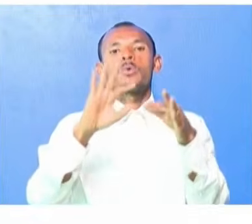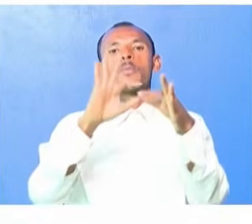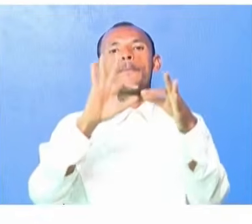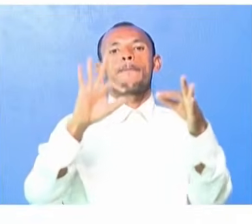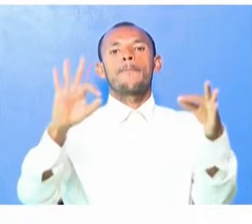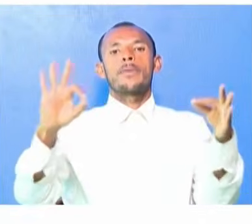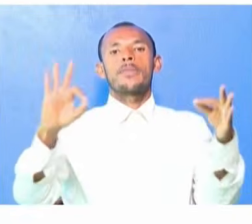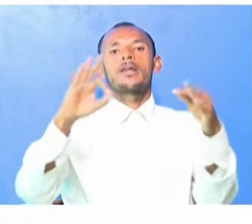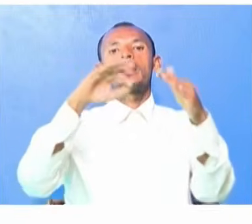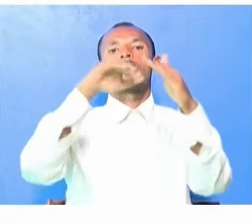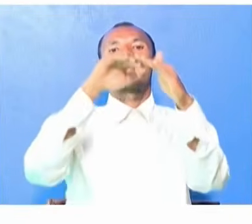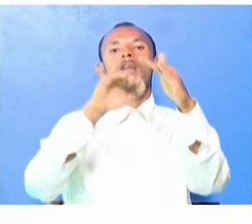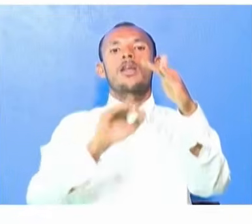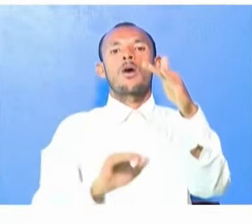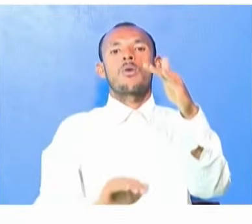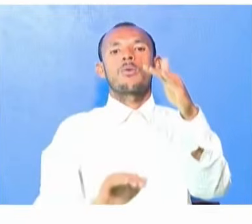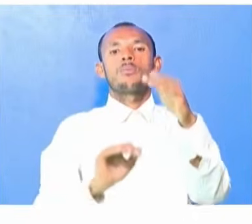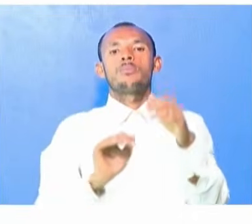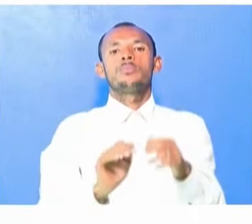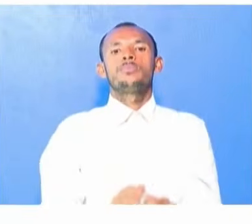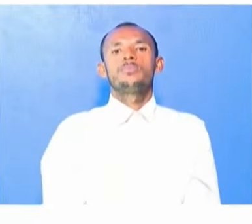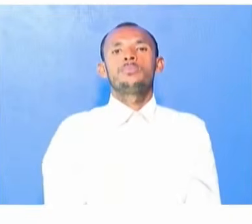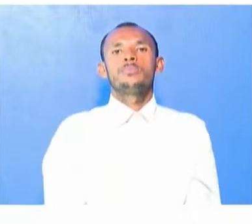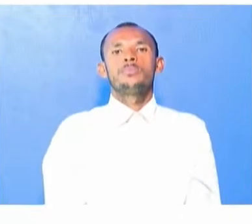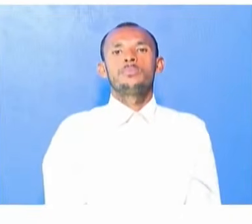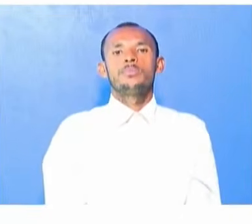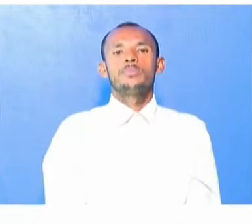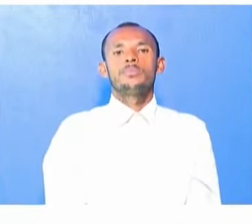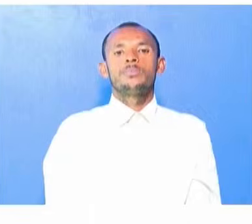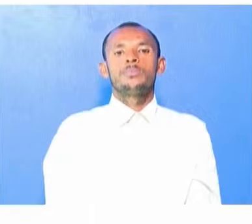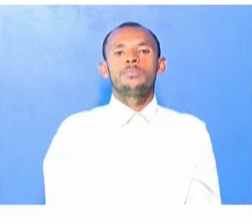2 meters down.